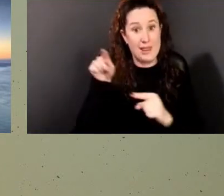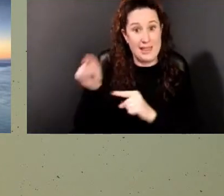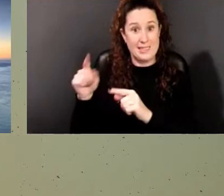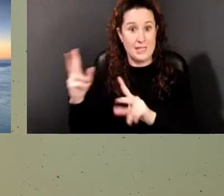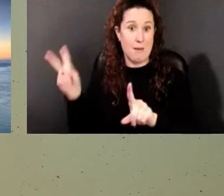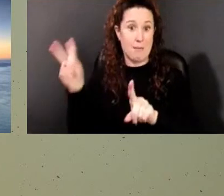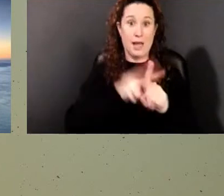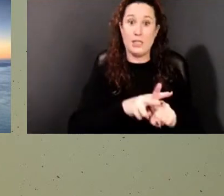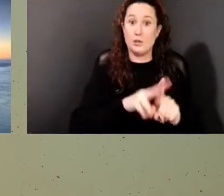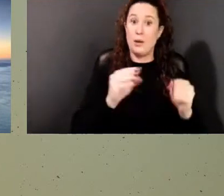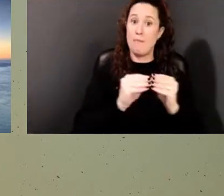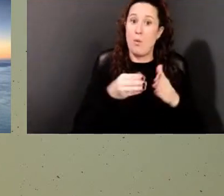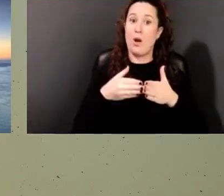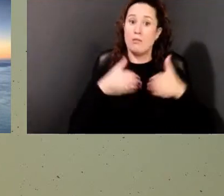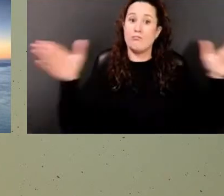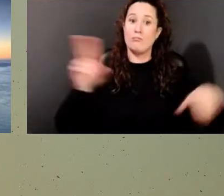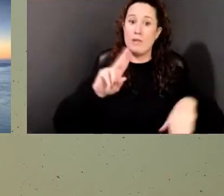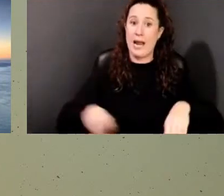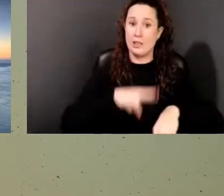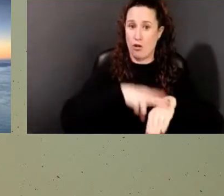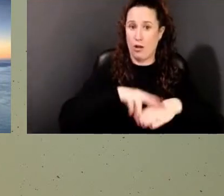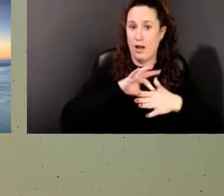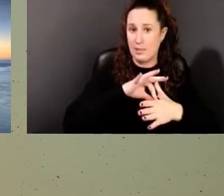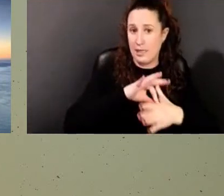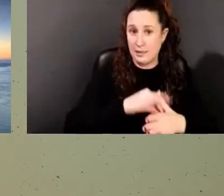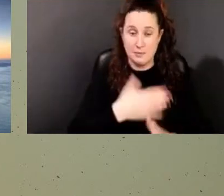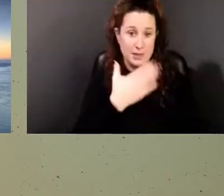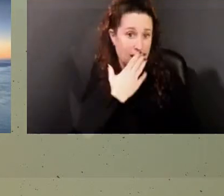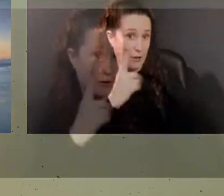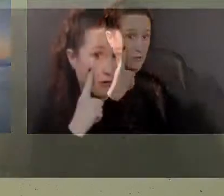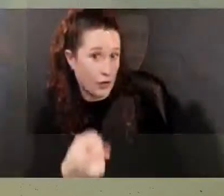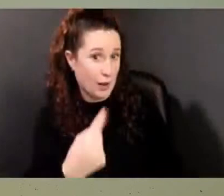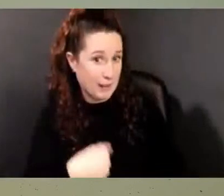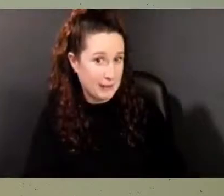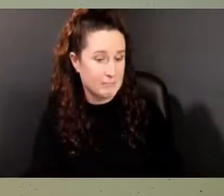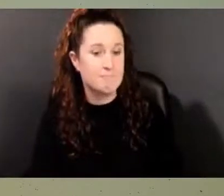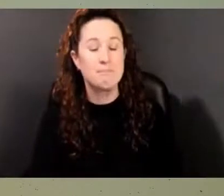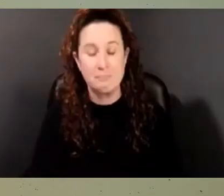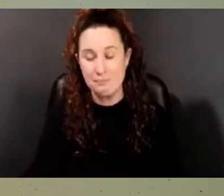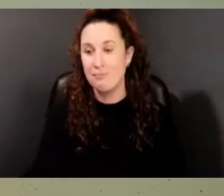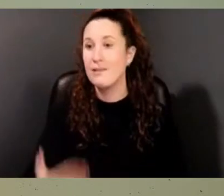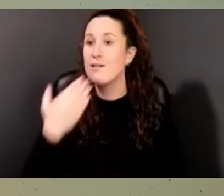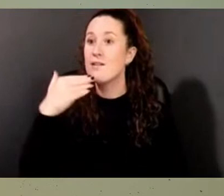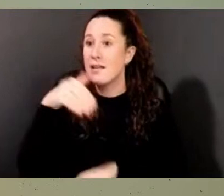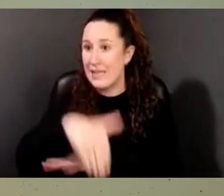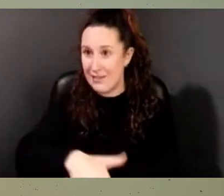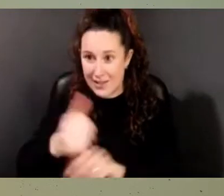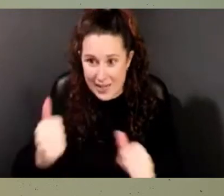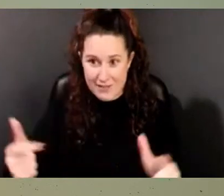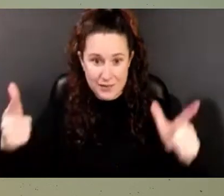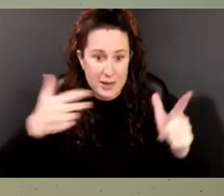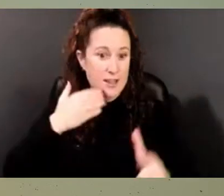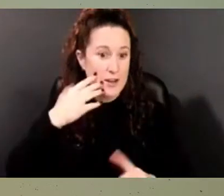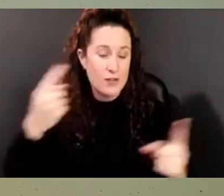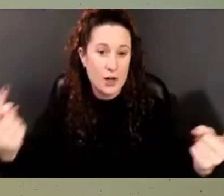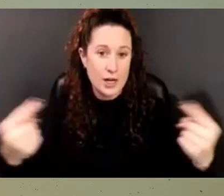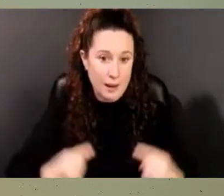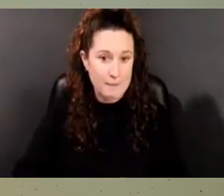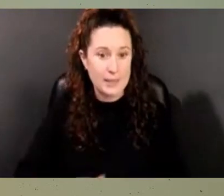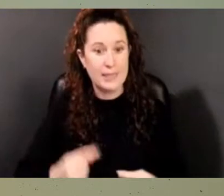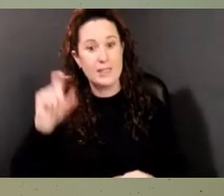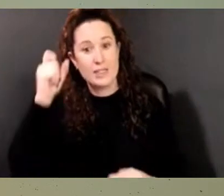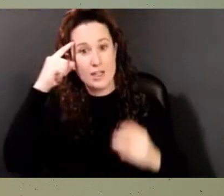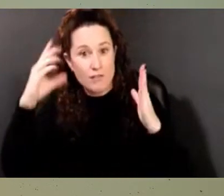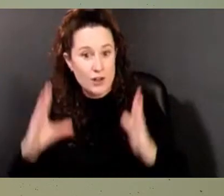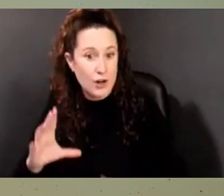appreciate her sharing her expertise tonight. Good evening, everyone. Thank you to Governor Carney. Thank you to